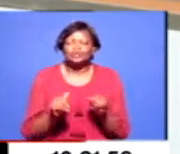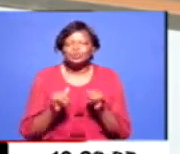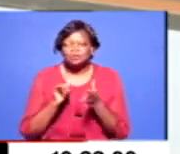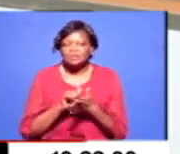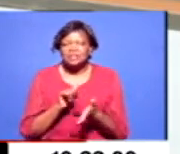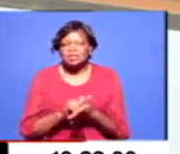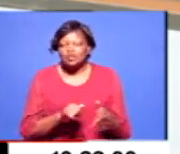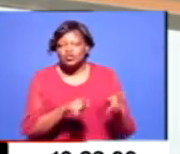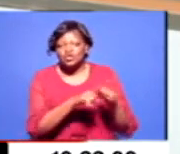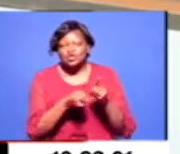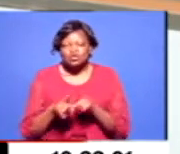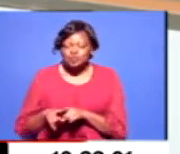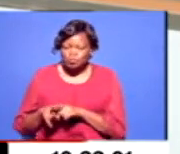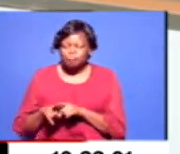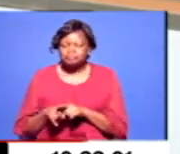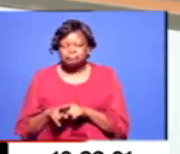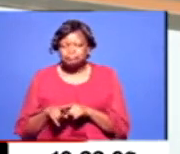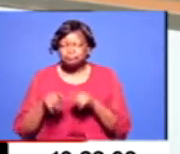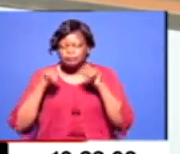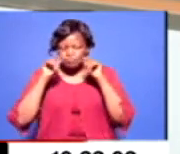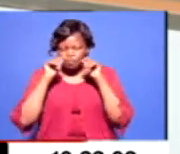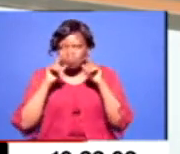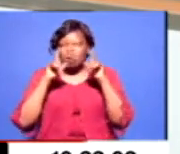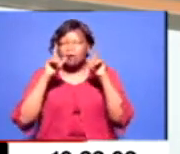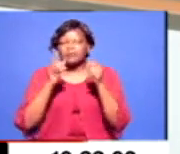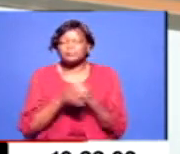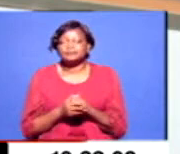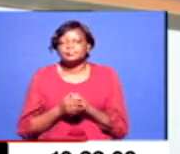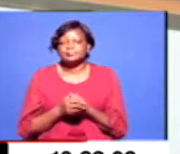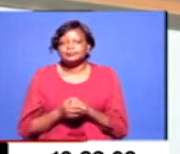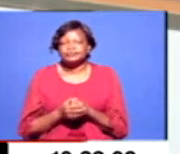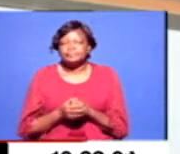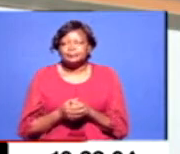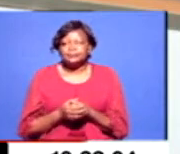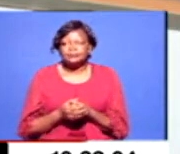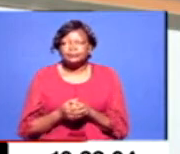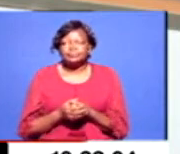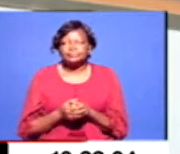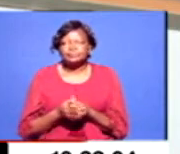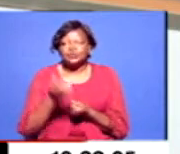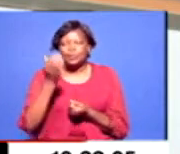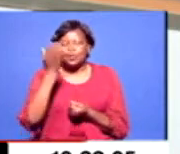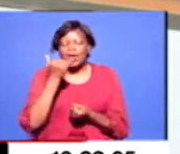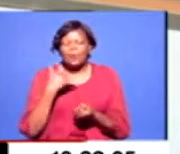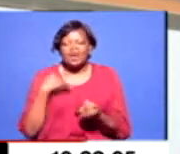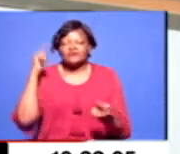also keeping our eyes peeled for. We have the Azimio